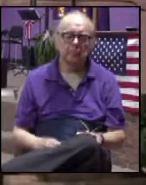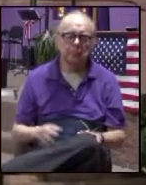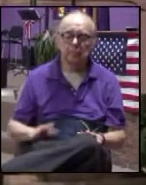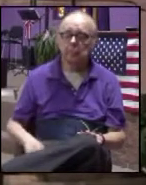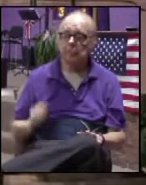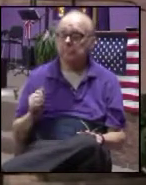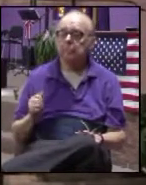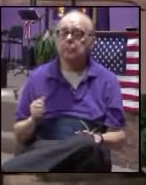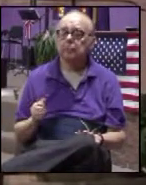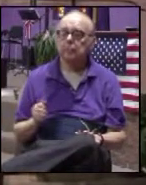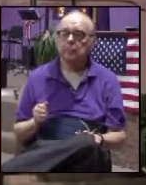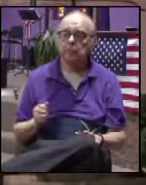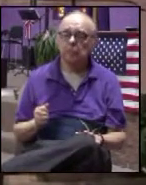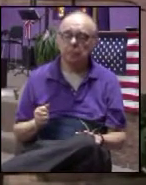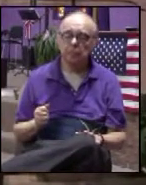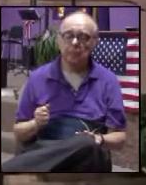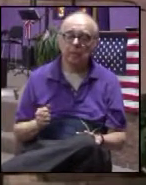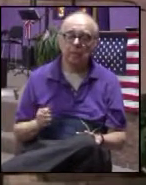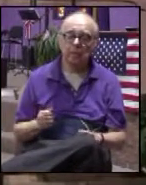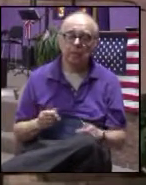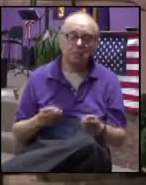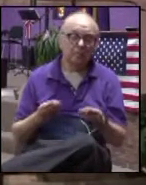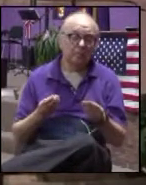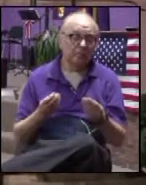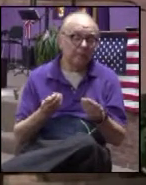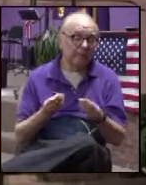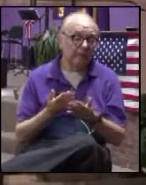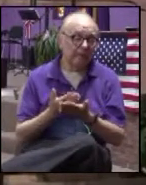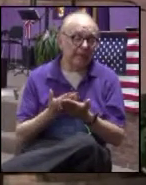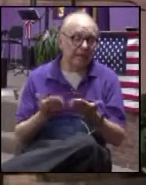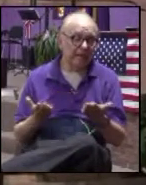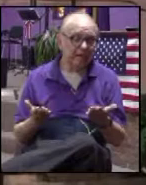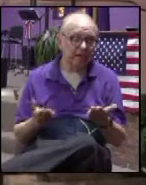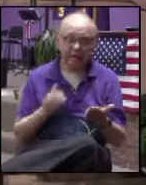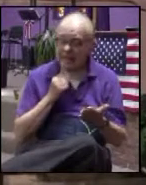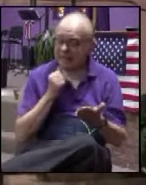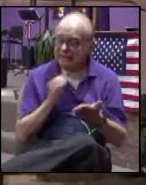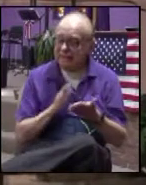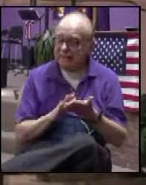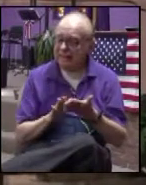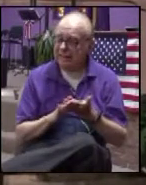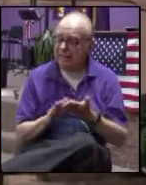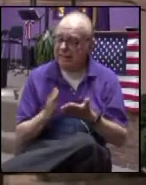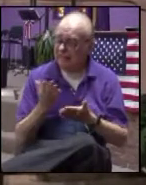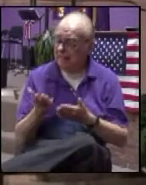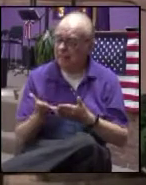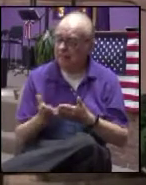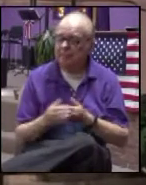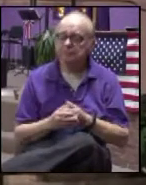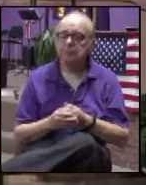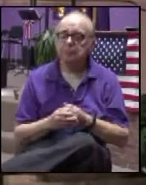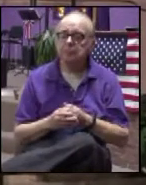dogs' doo-doo is not really sanitary or healthy, you know?